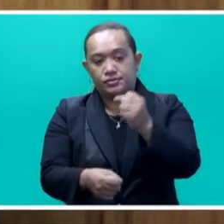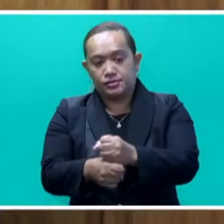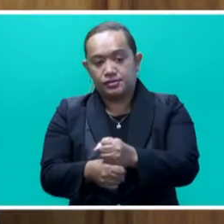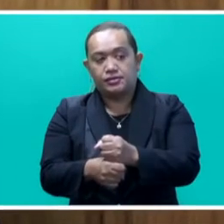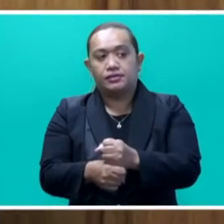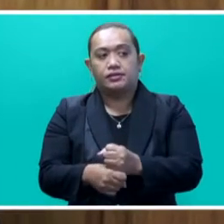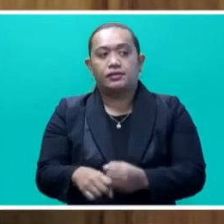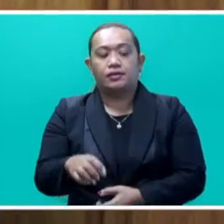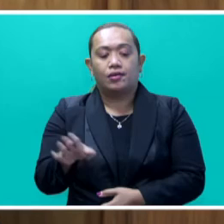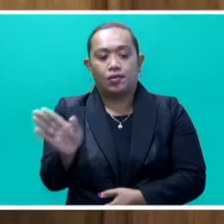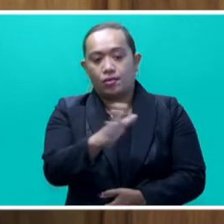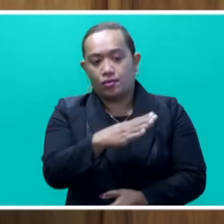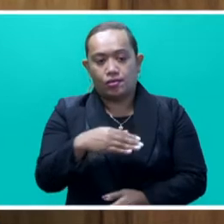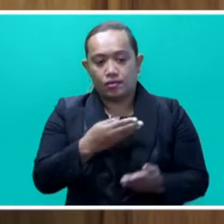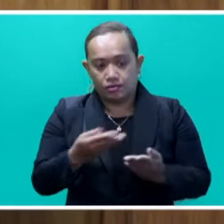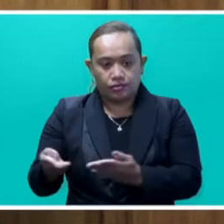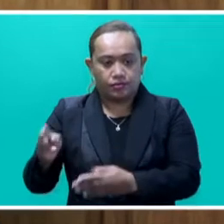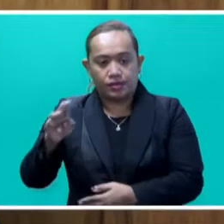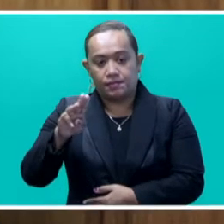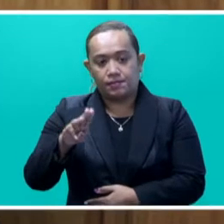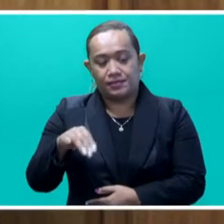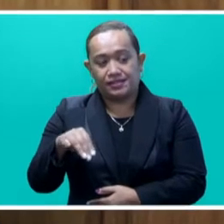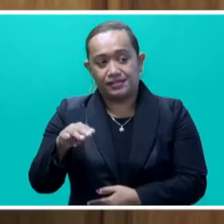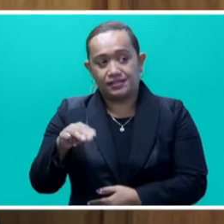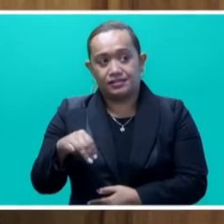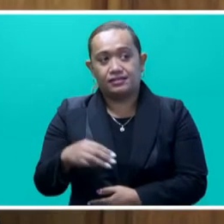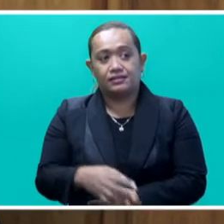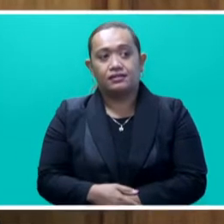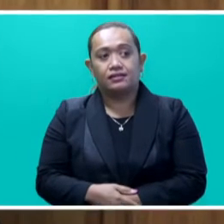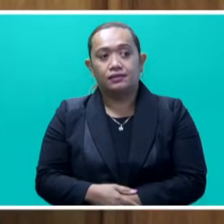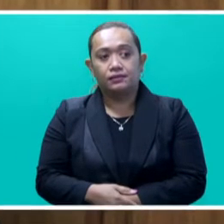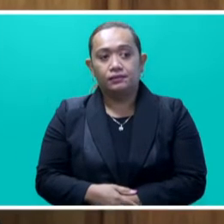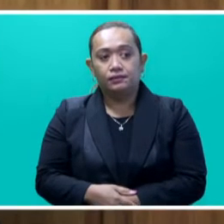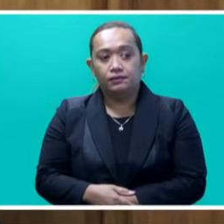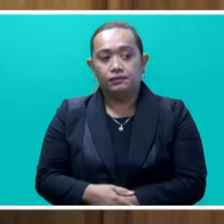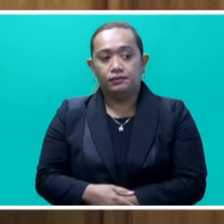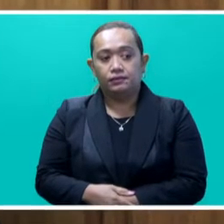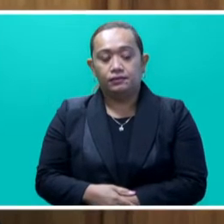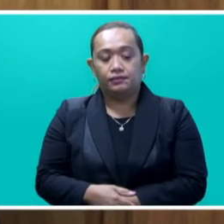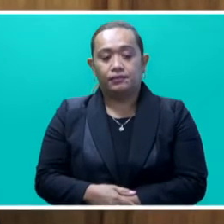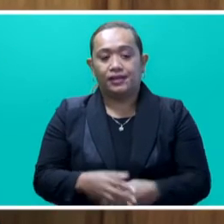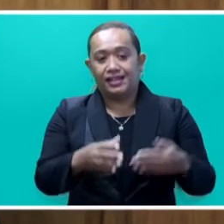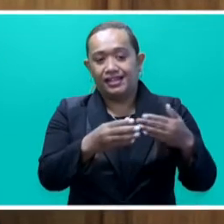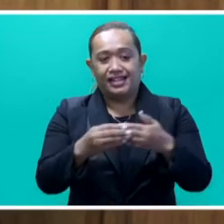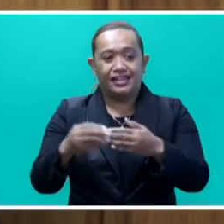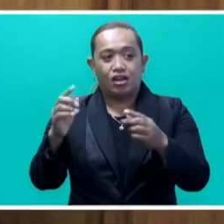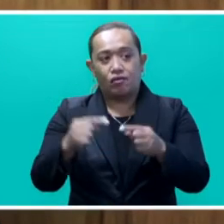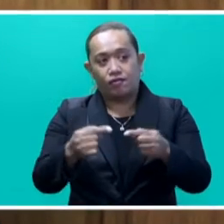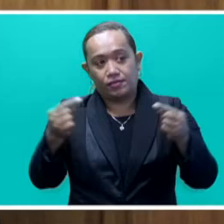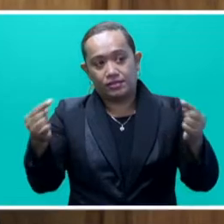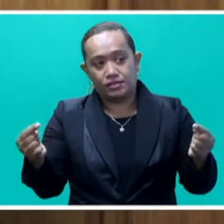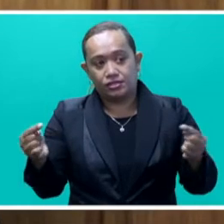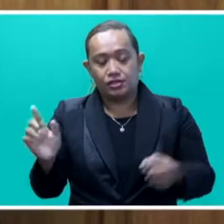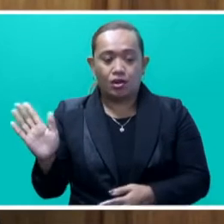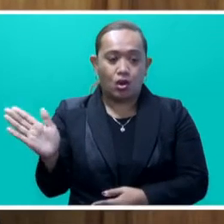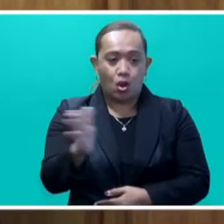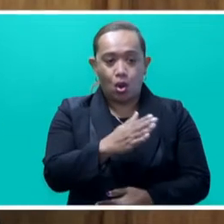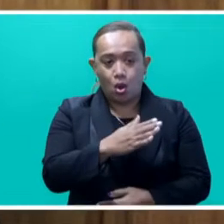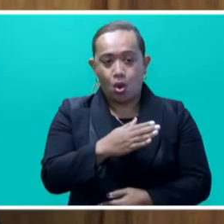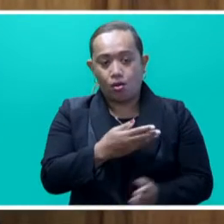Honourable Ministers and Assistant Ministers, Honourable Leader of Opposition, Honourable Members of